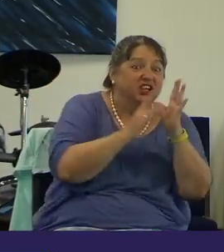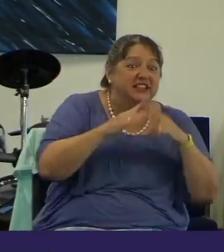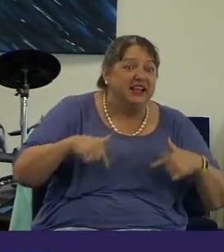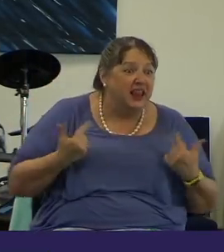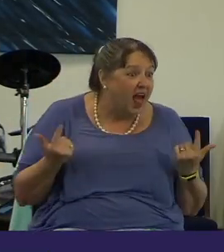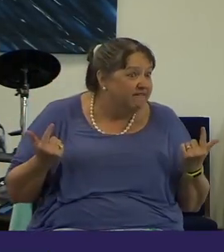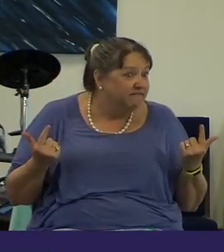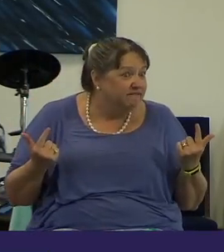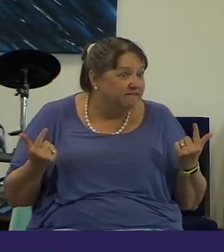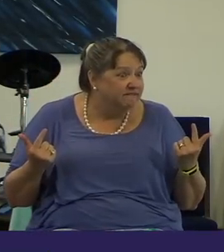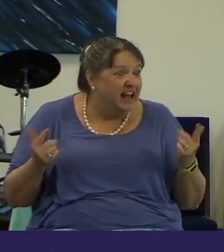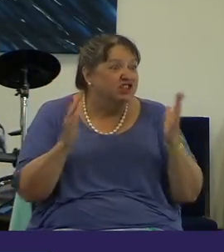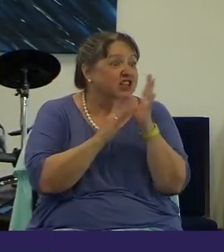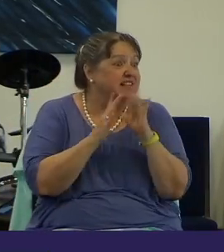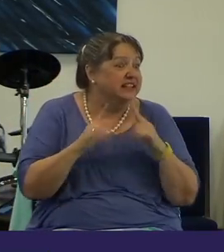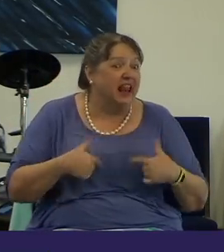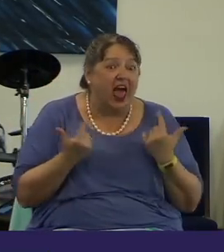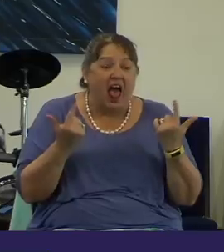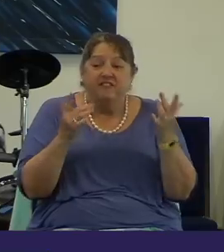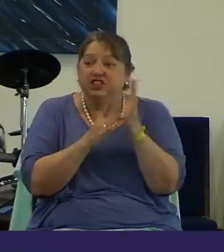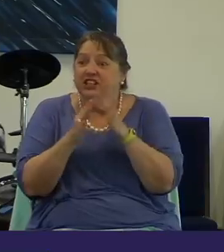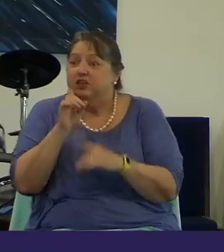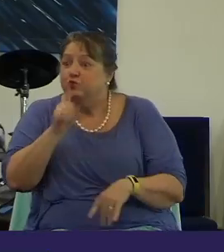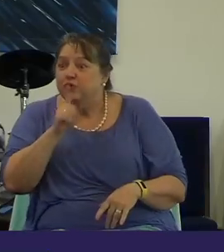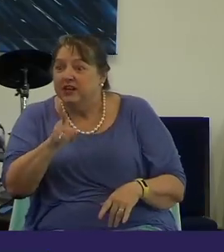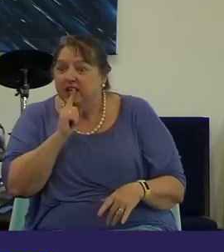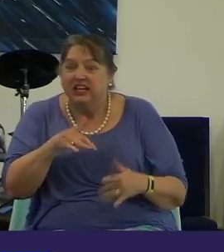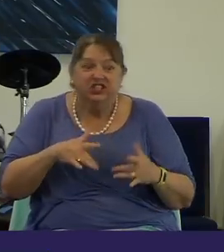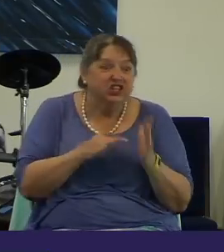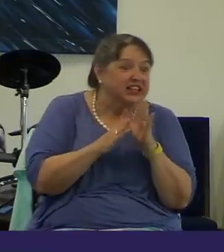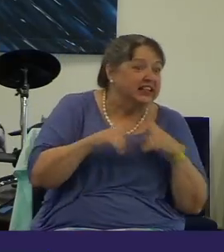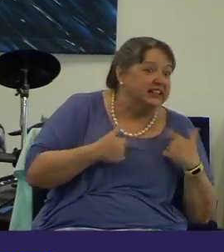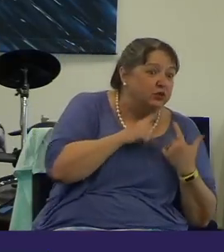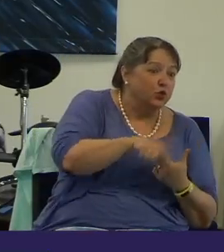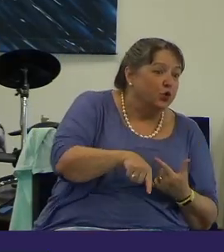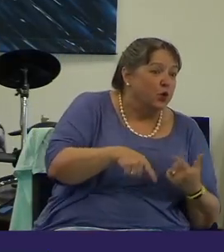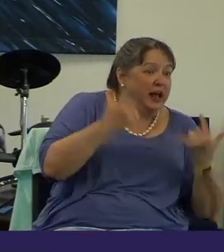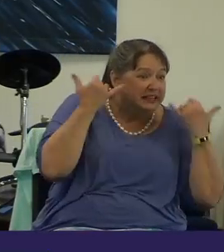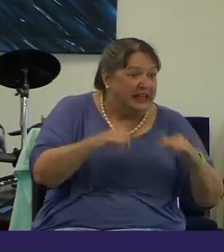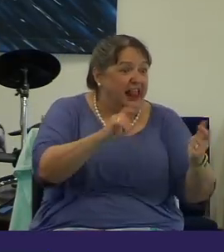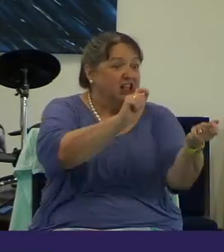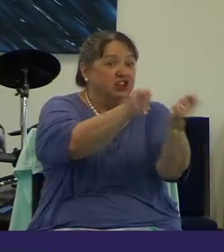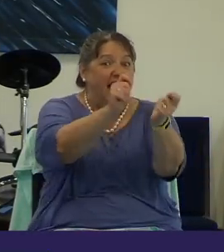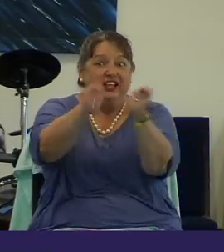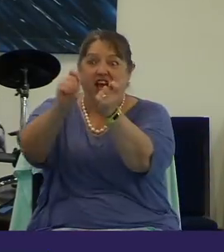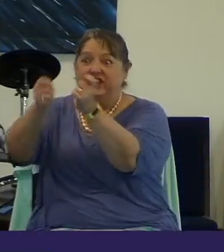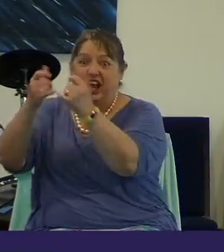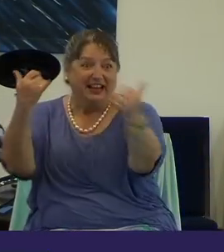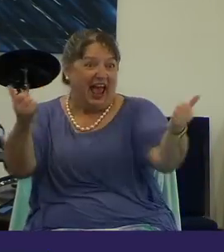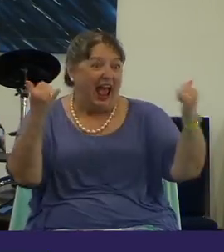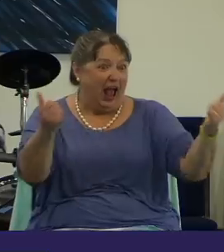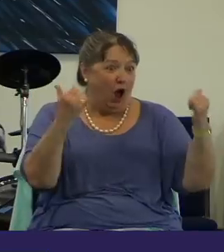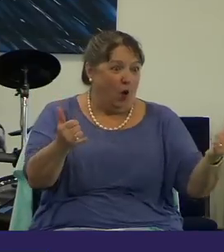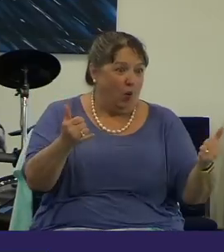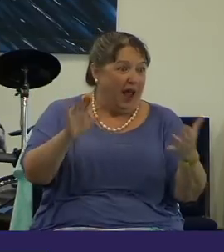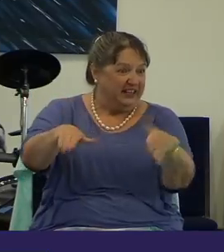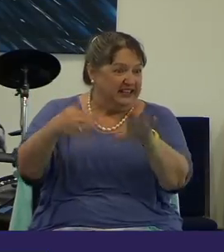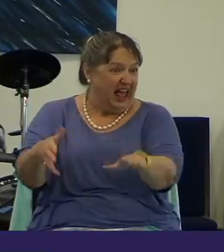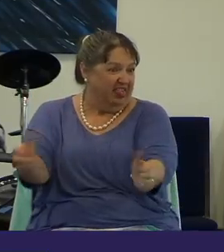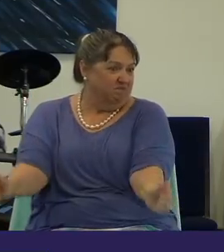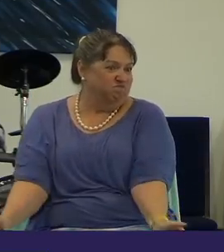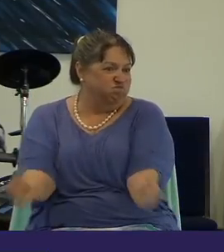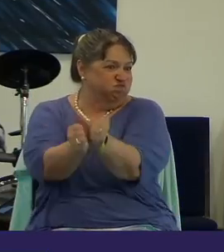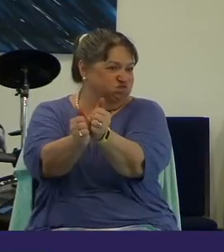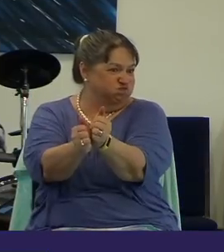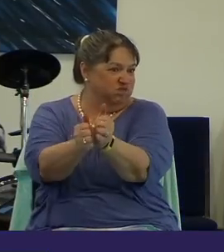alive. Jesus is alive. Jesus is real. Jesus is true. Jesus is still changing lives. The death could not hold him.